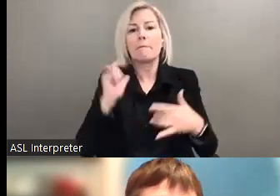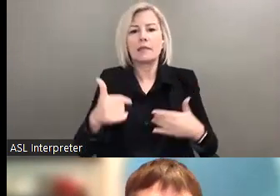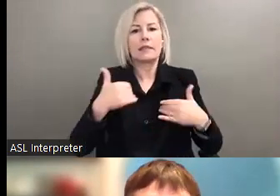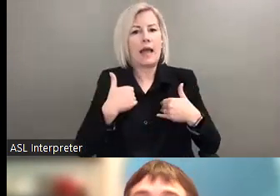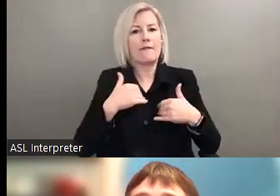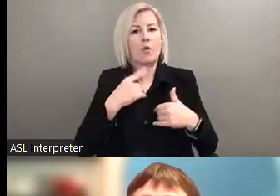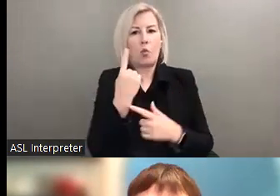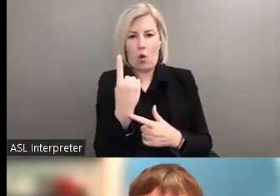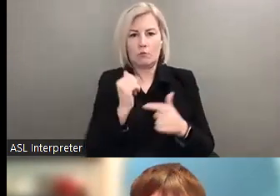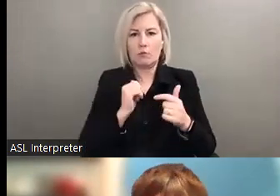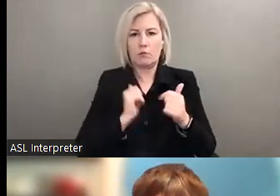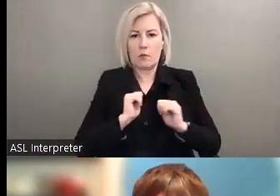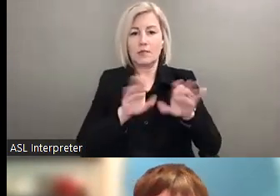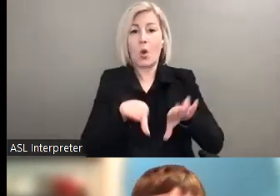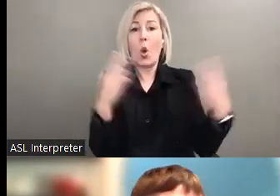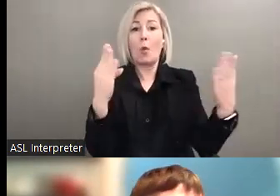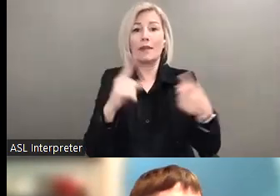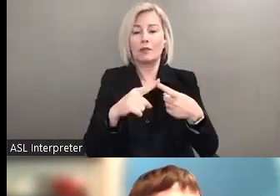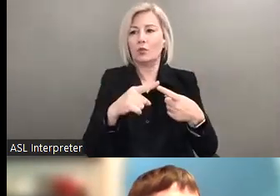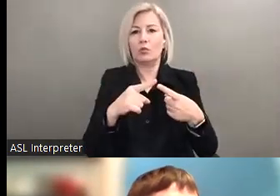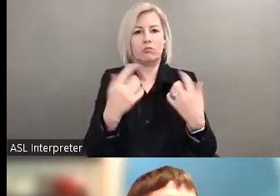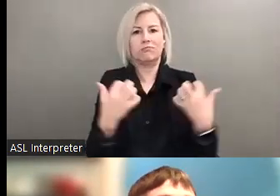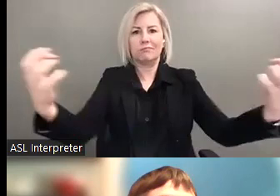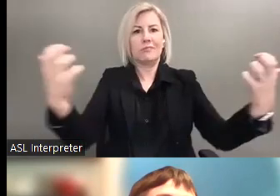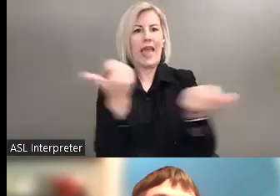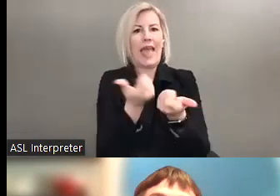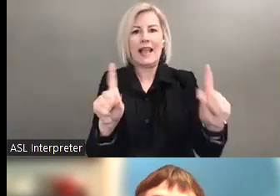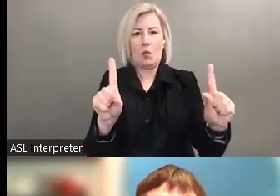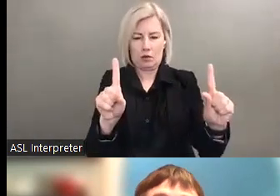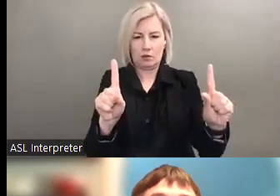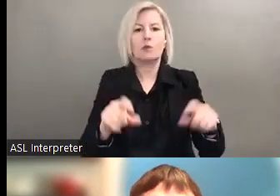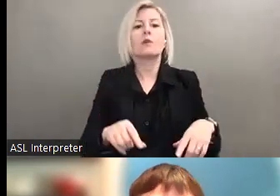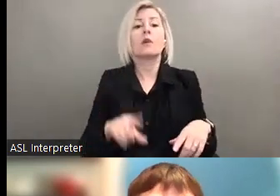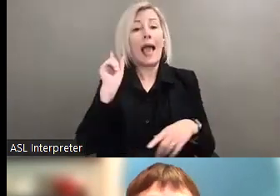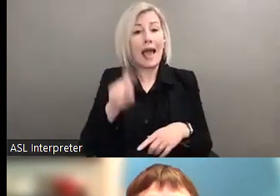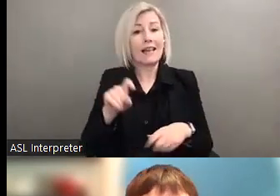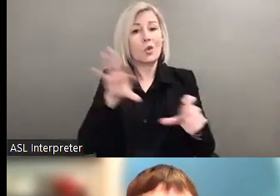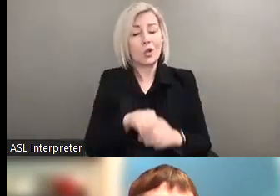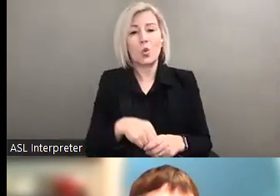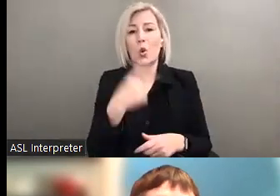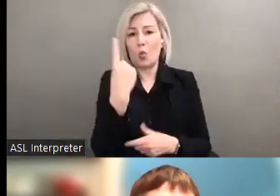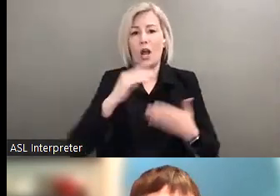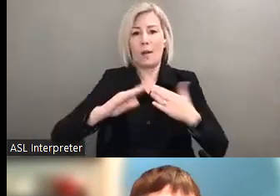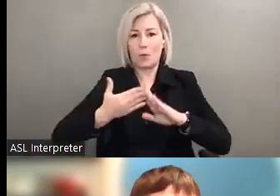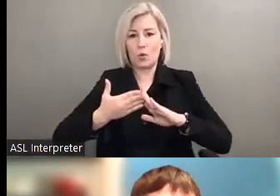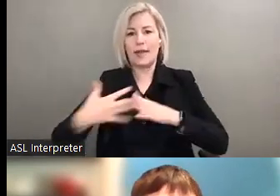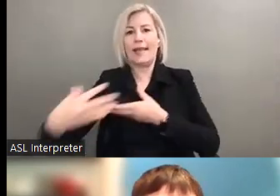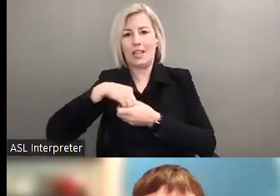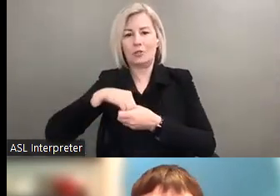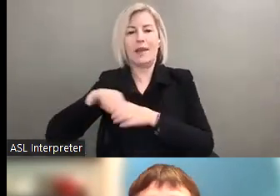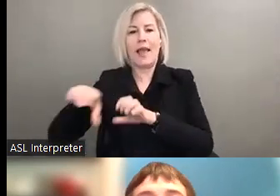1 performance open to the general public, and it also must include at least 1 community engagement